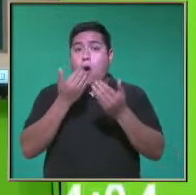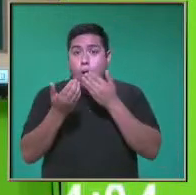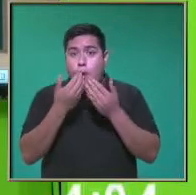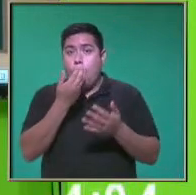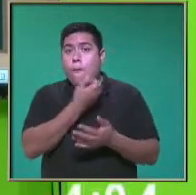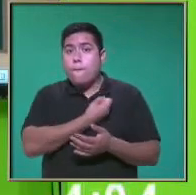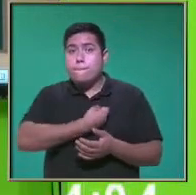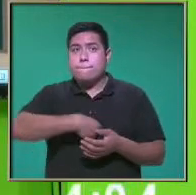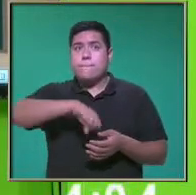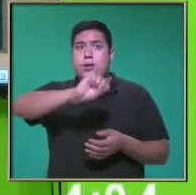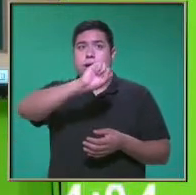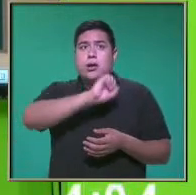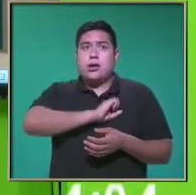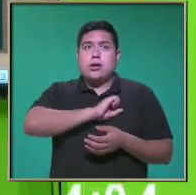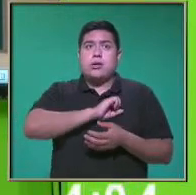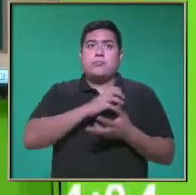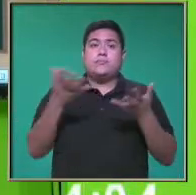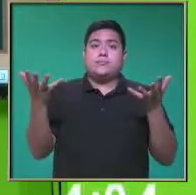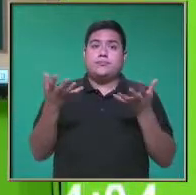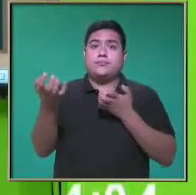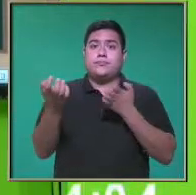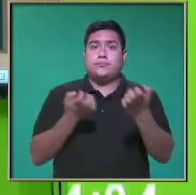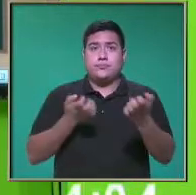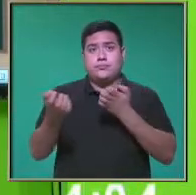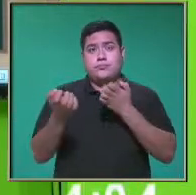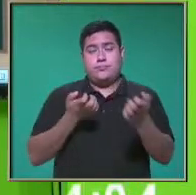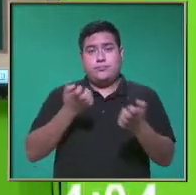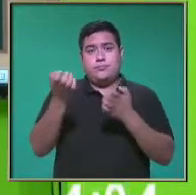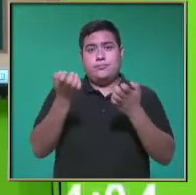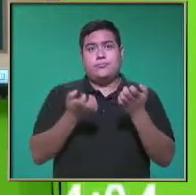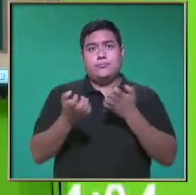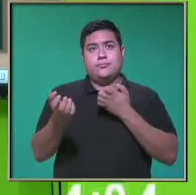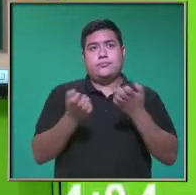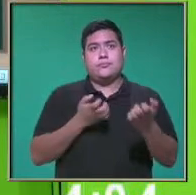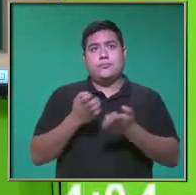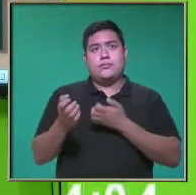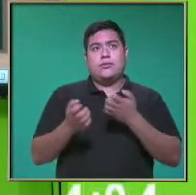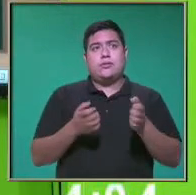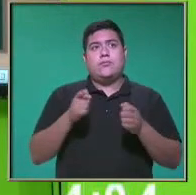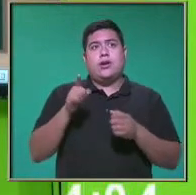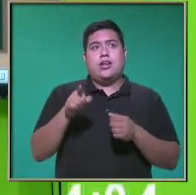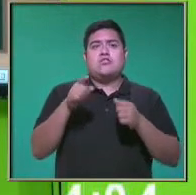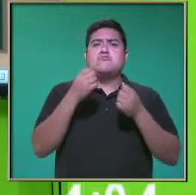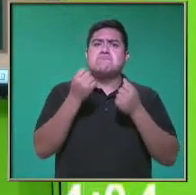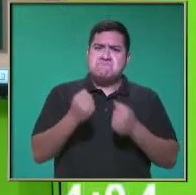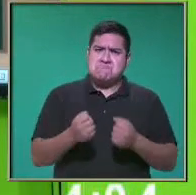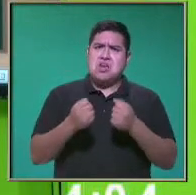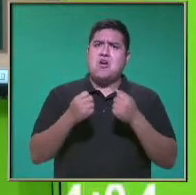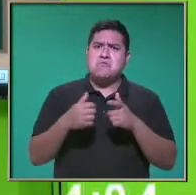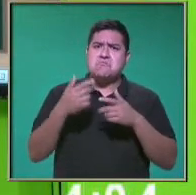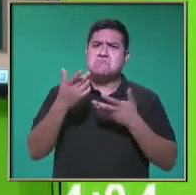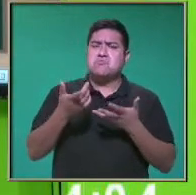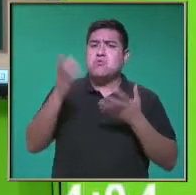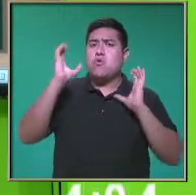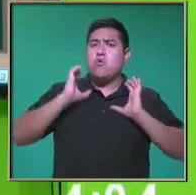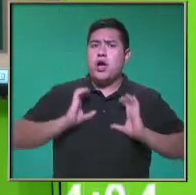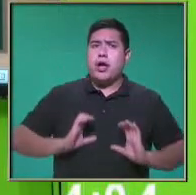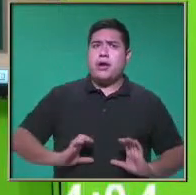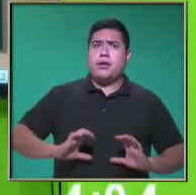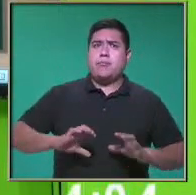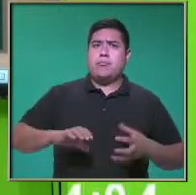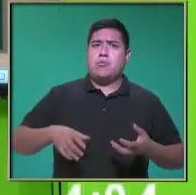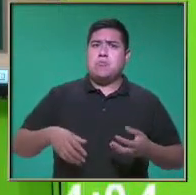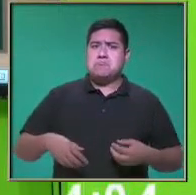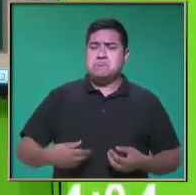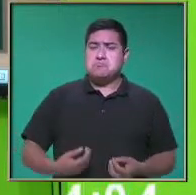if you exercise or work out, this is going to be useful for you to keep safe. Para mantenerte seguro también, es necesario mantener un estilo de vida